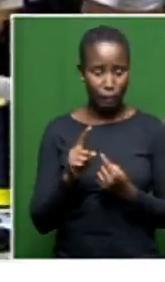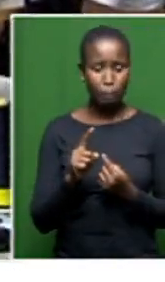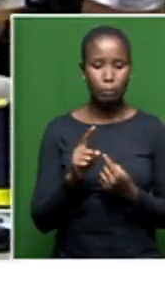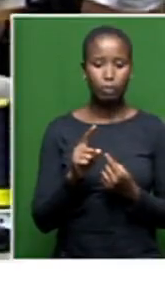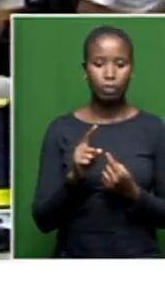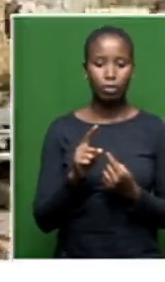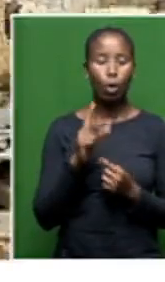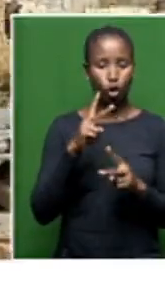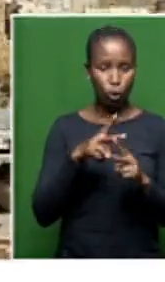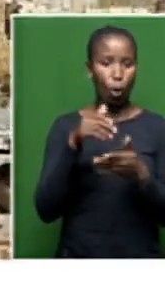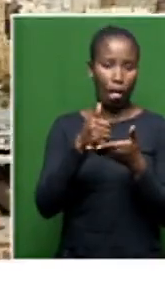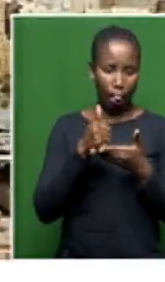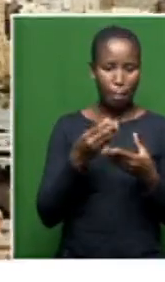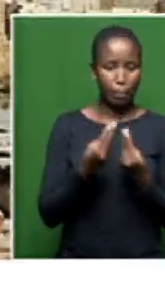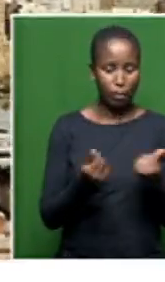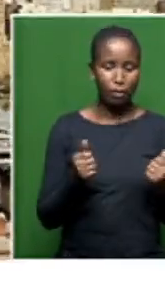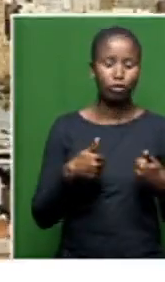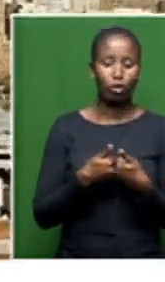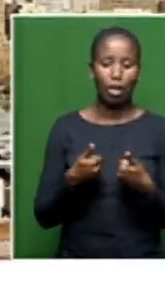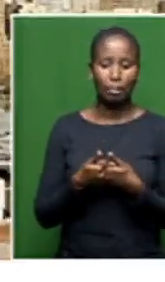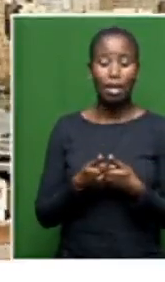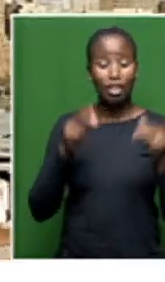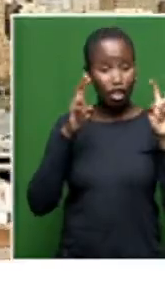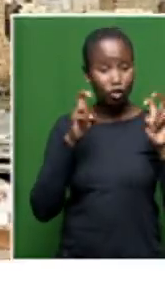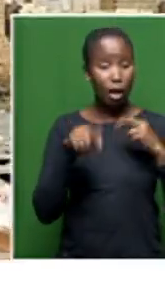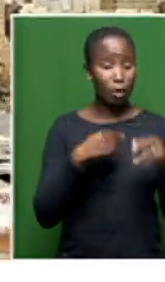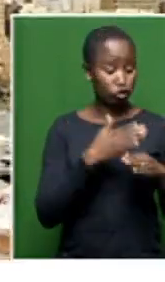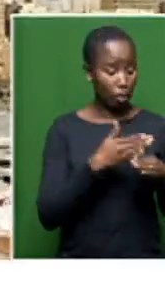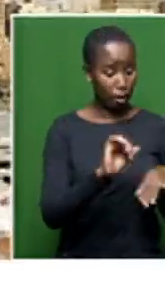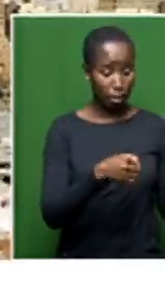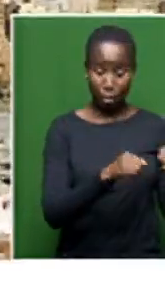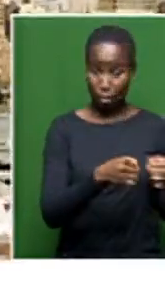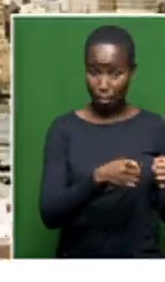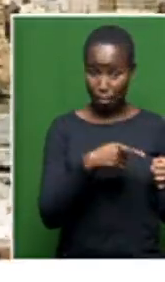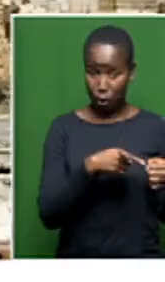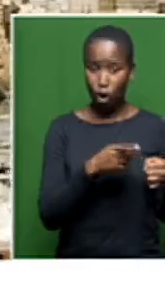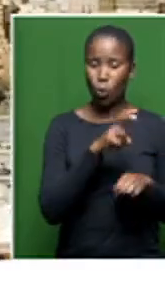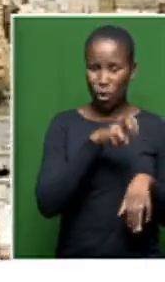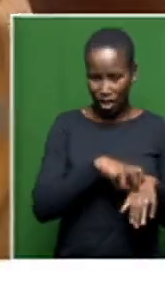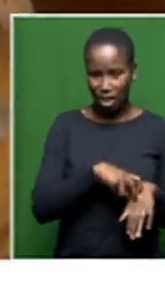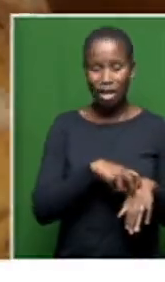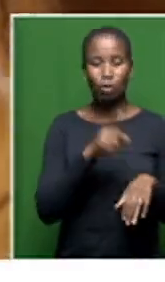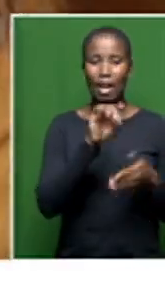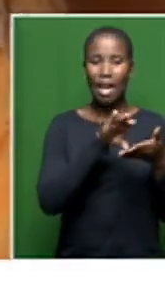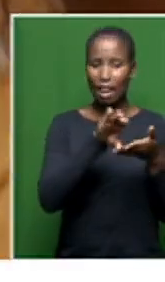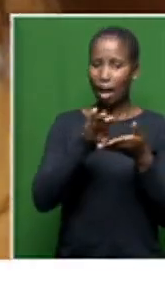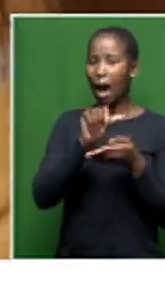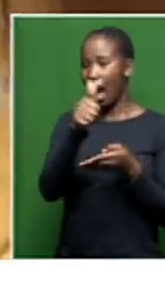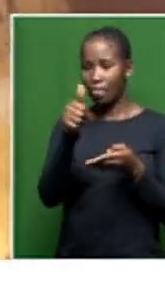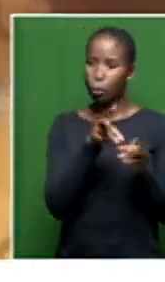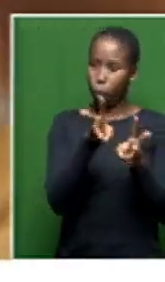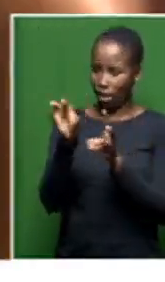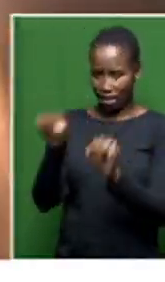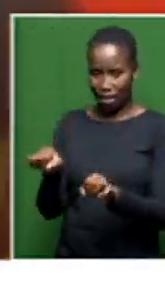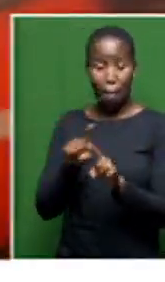problems that we have. If we're going to solve the employment challenge, we need various interventions, right? Investment is not the only one.